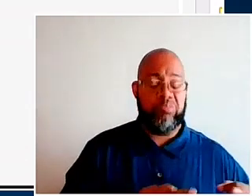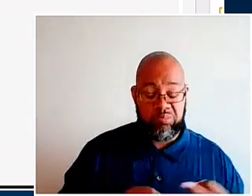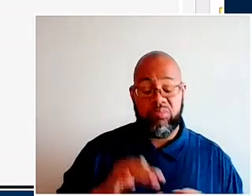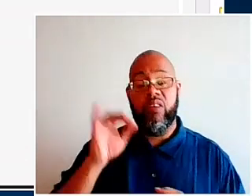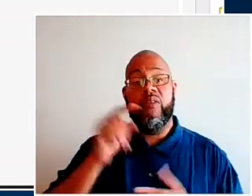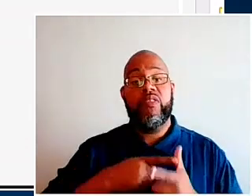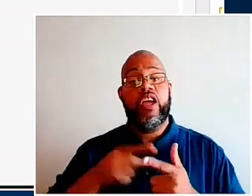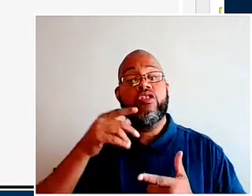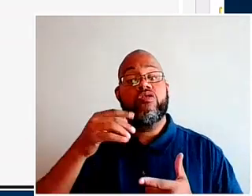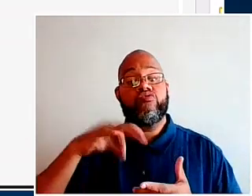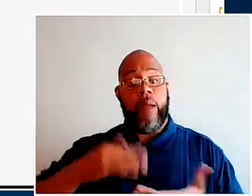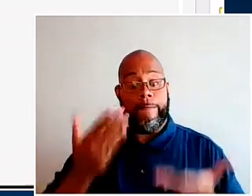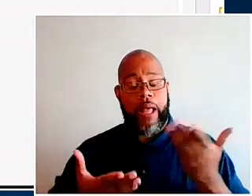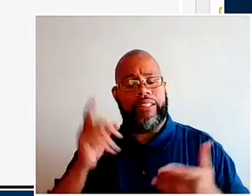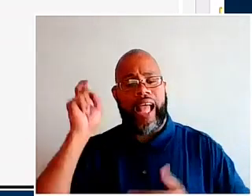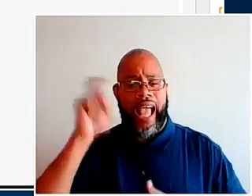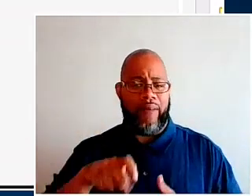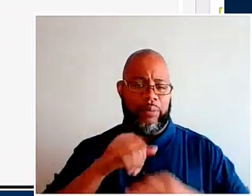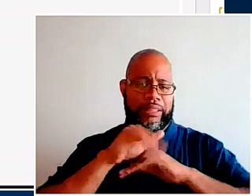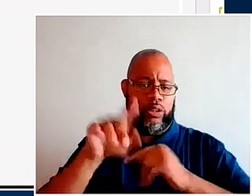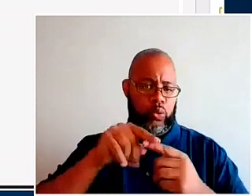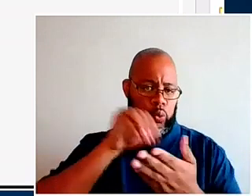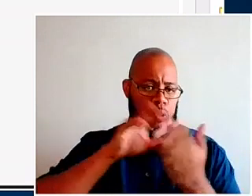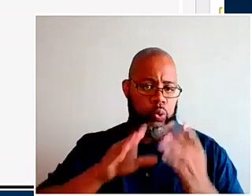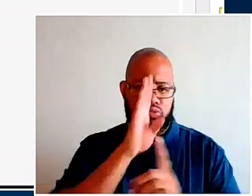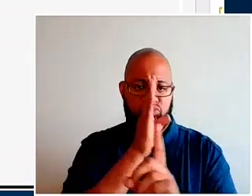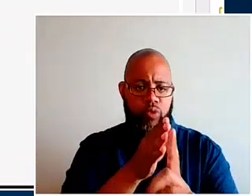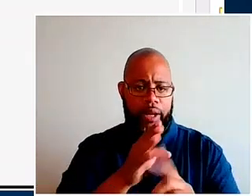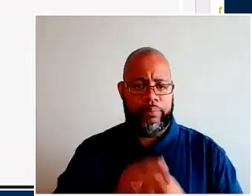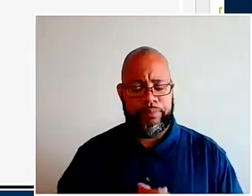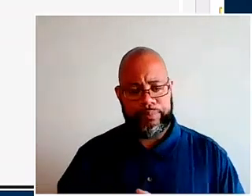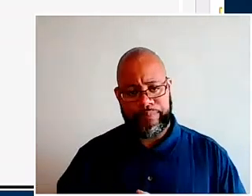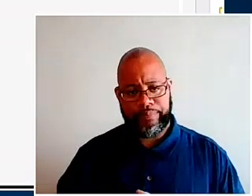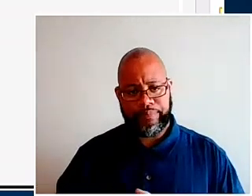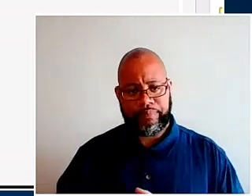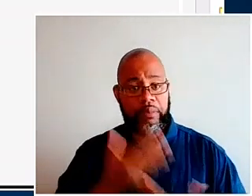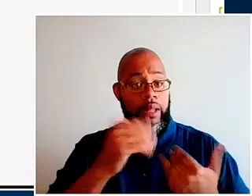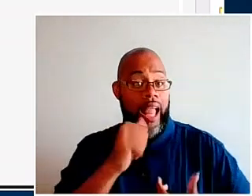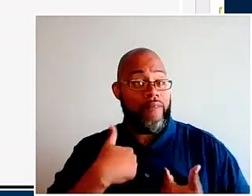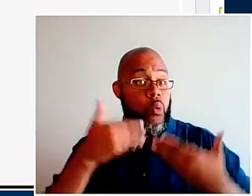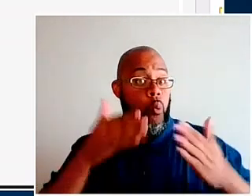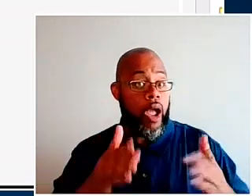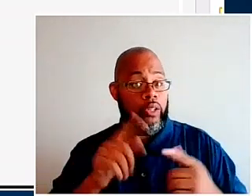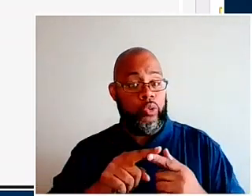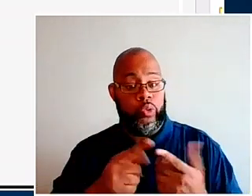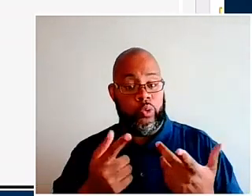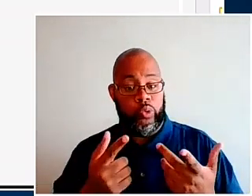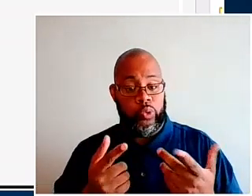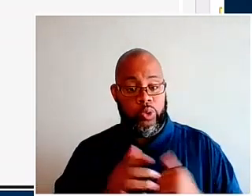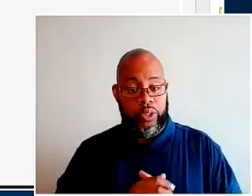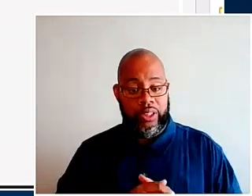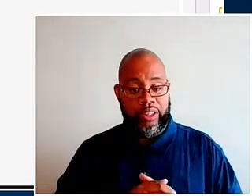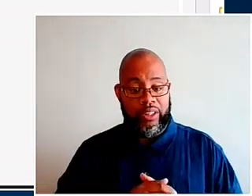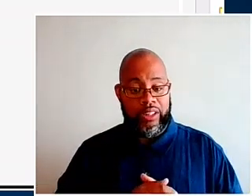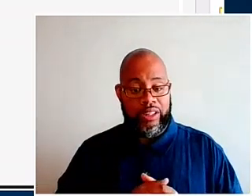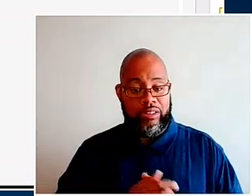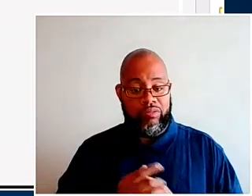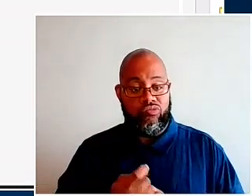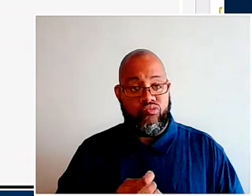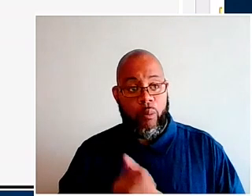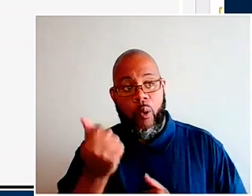credit balance must be sent to the student. So there might not be a way to completely obviate the checks in every